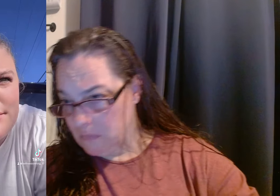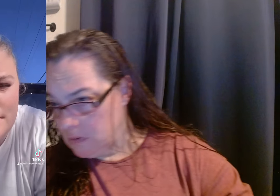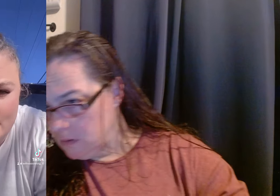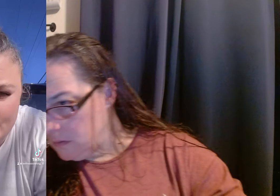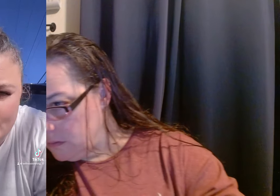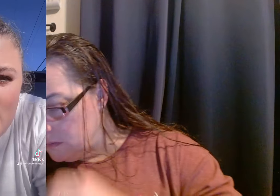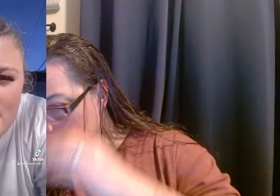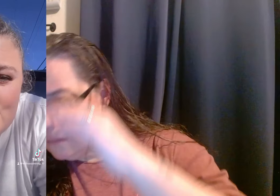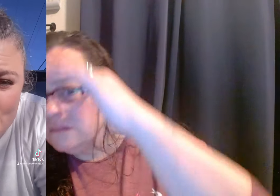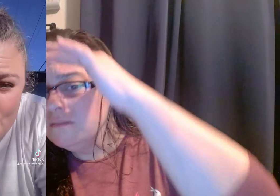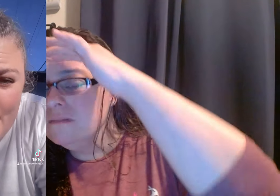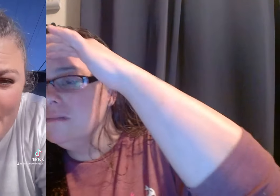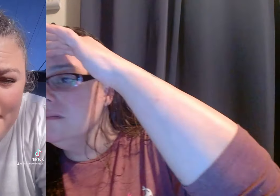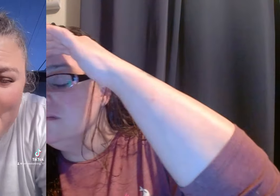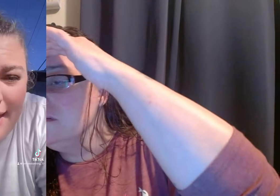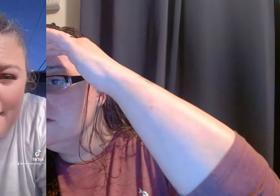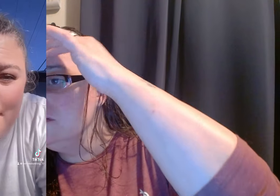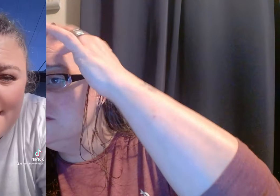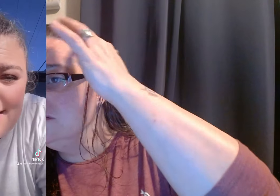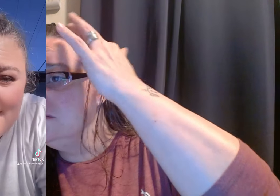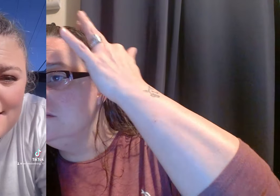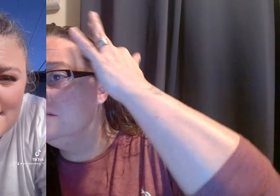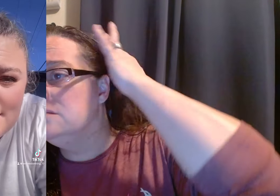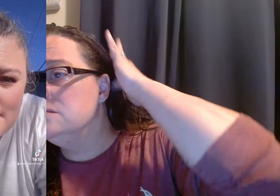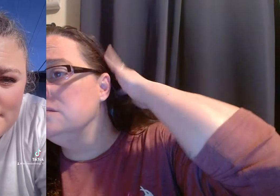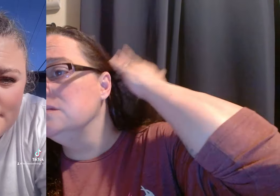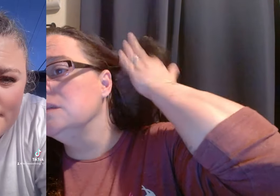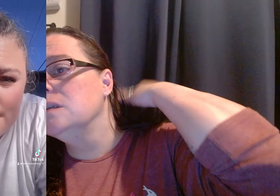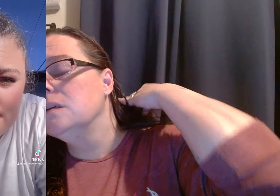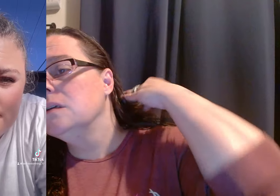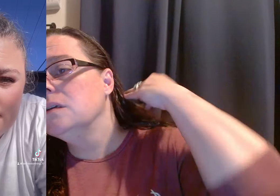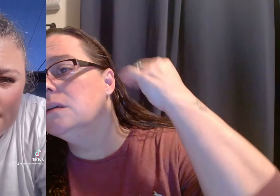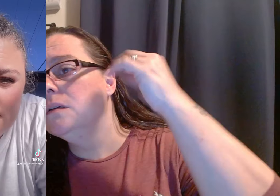thunderstorms. So you help me make it make sense.